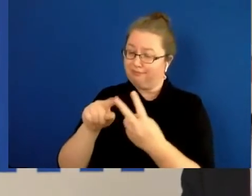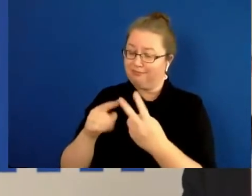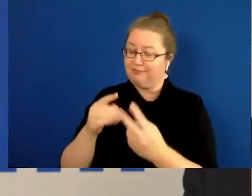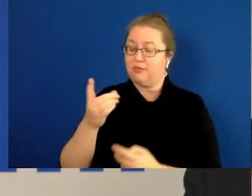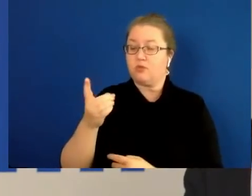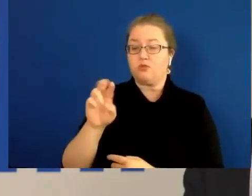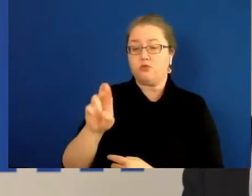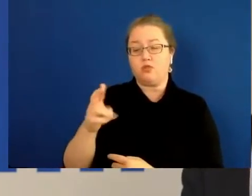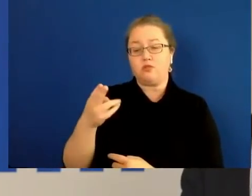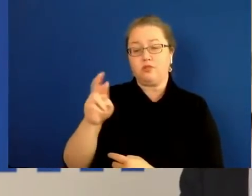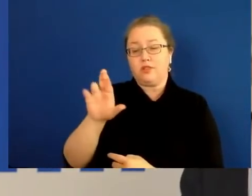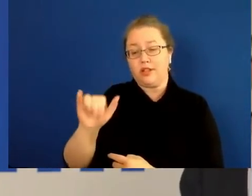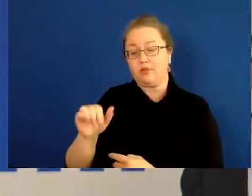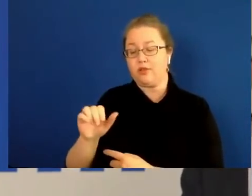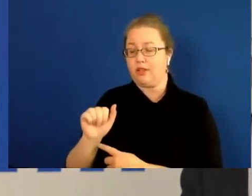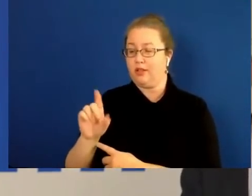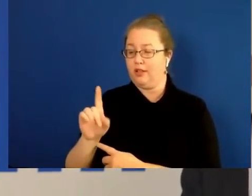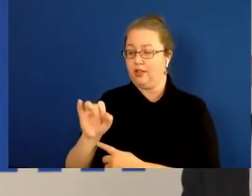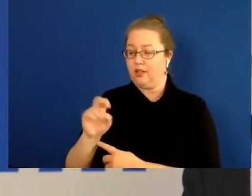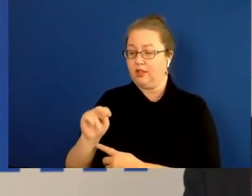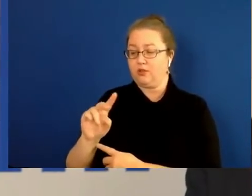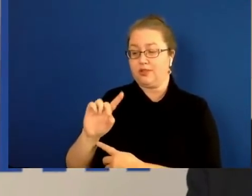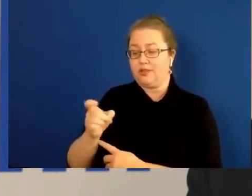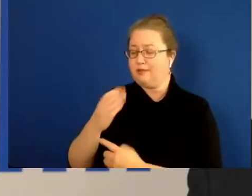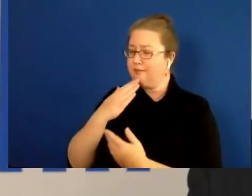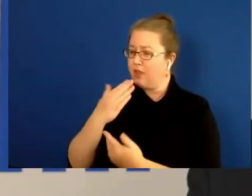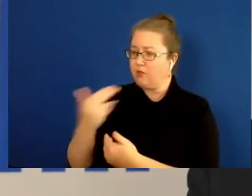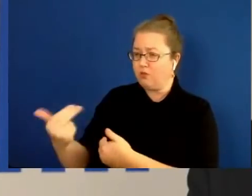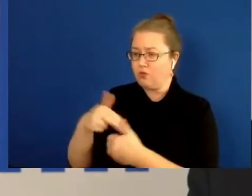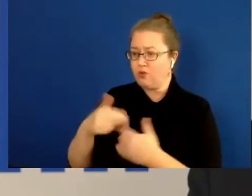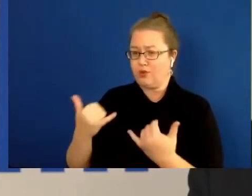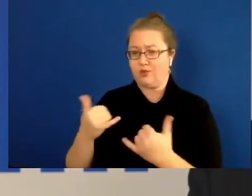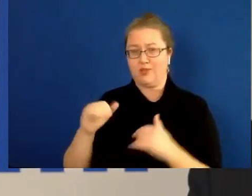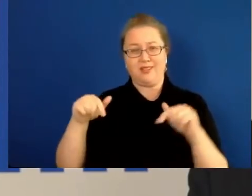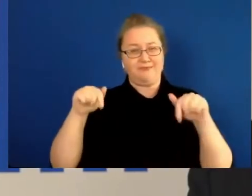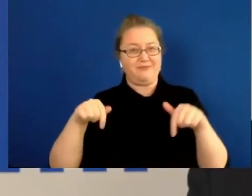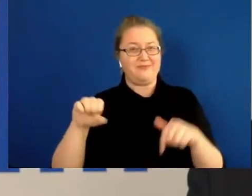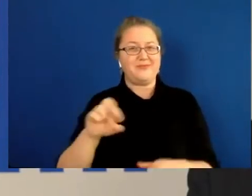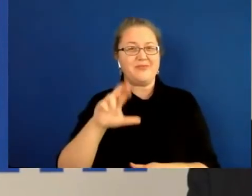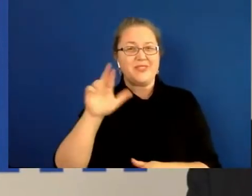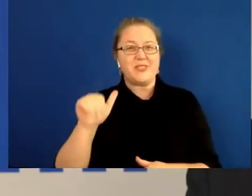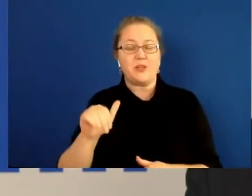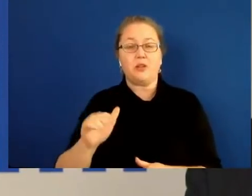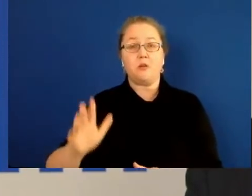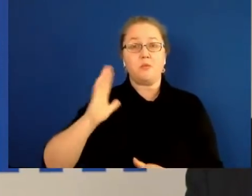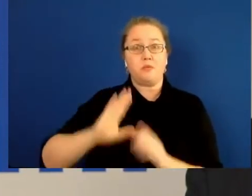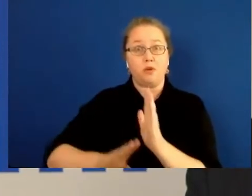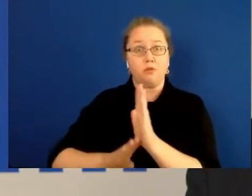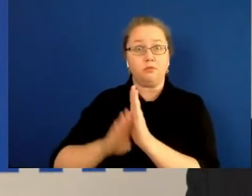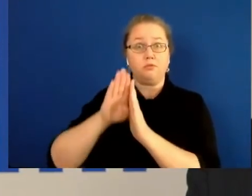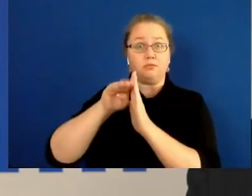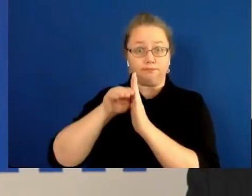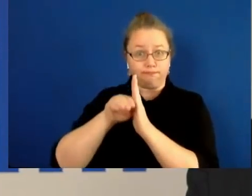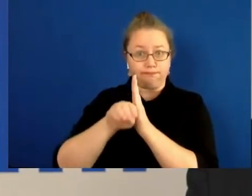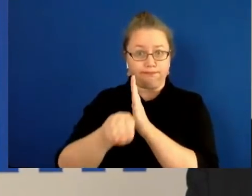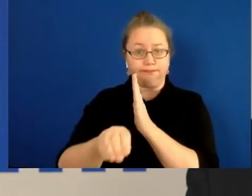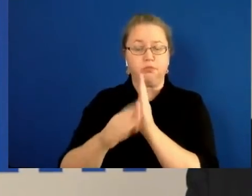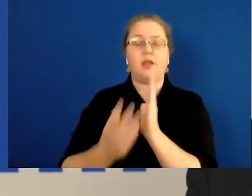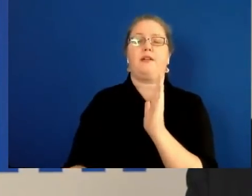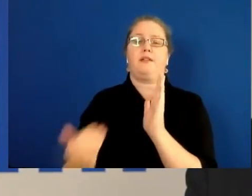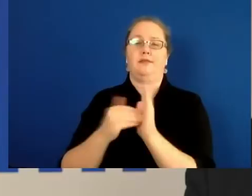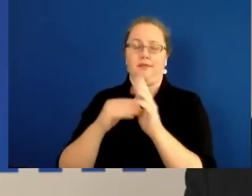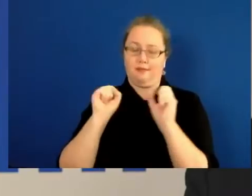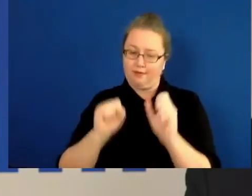which we've had 26,000 people to date, an expansion of testing and surgical services, and rapid deployment